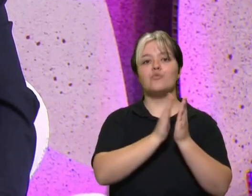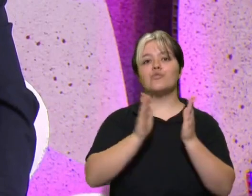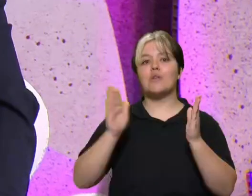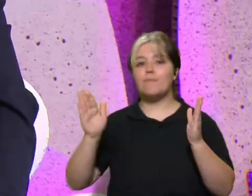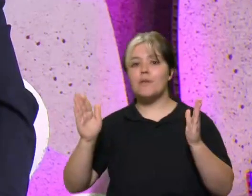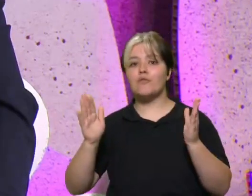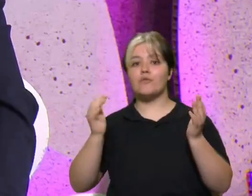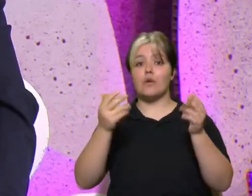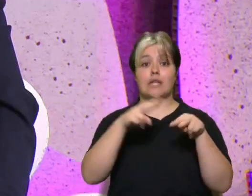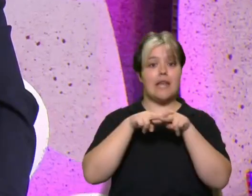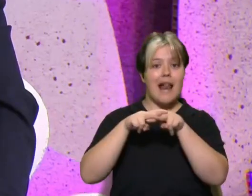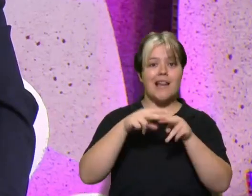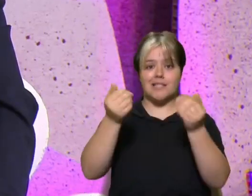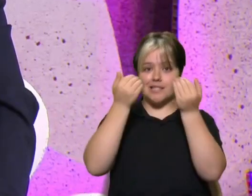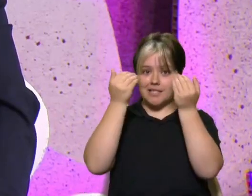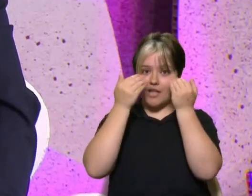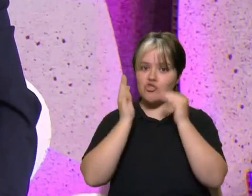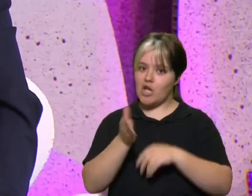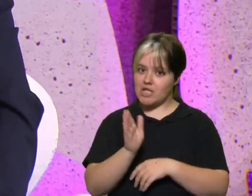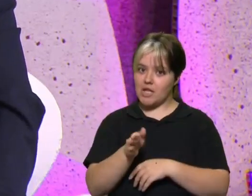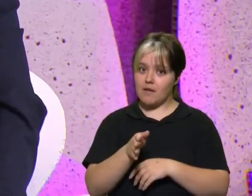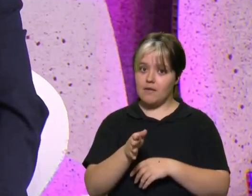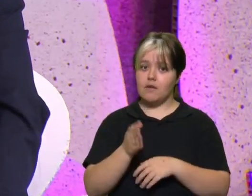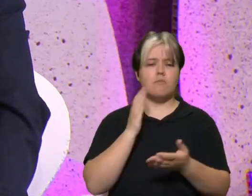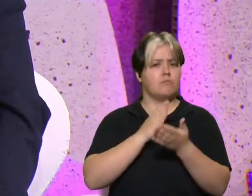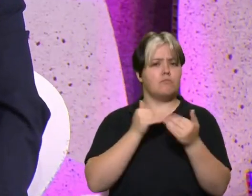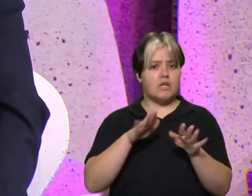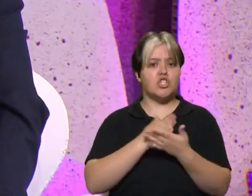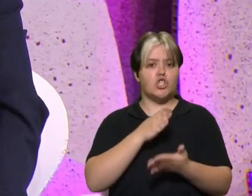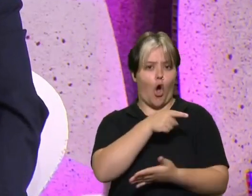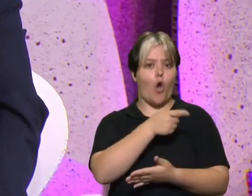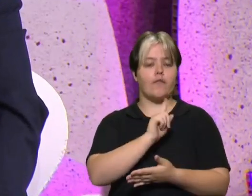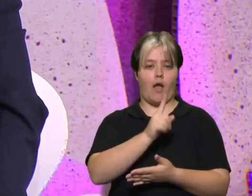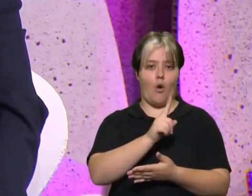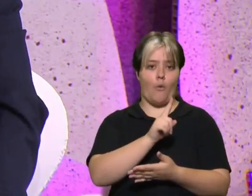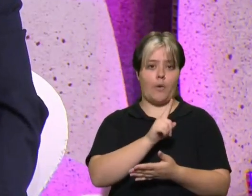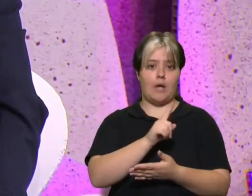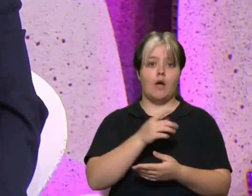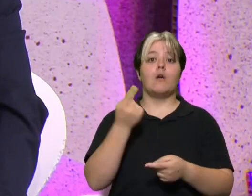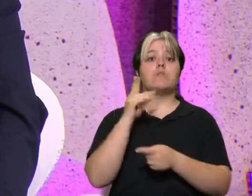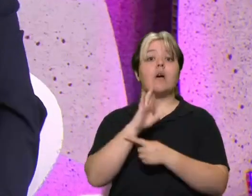in analytic data processing. And not only